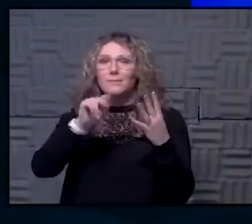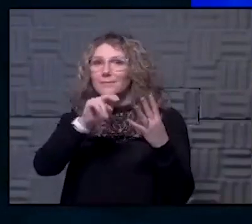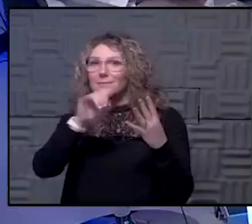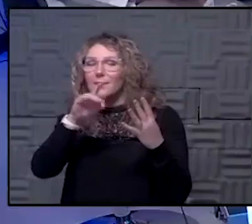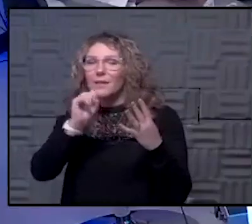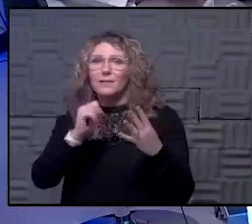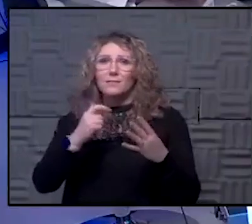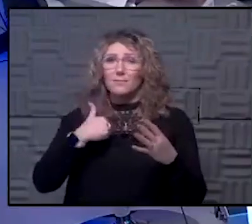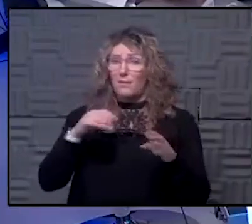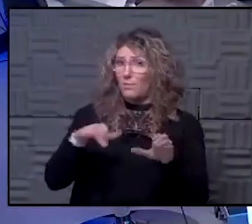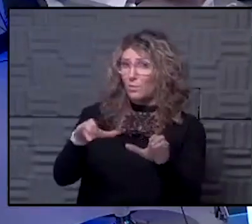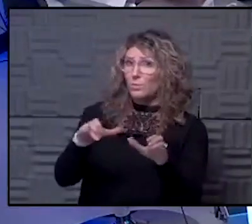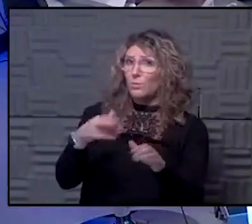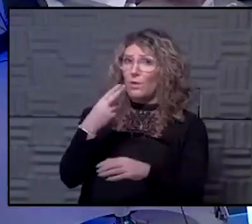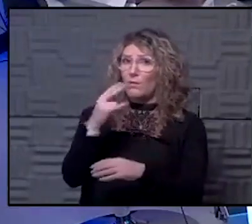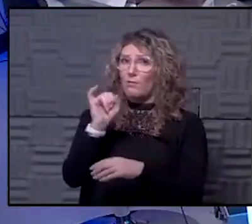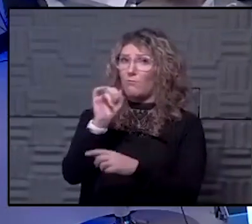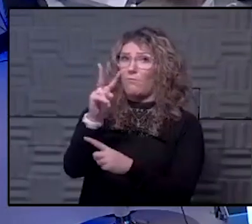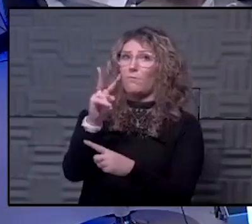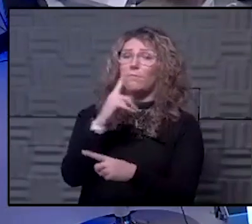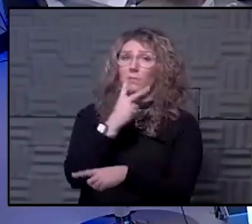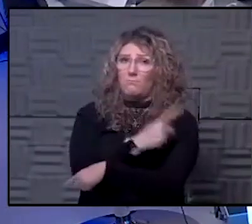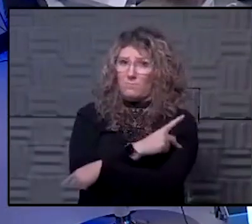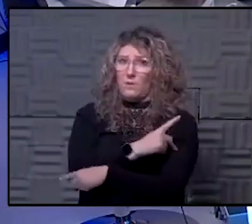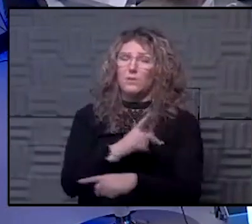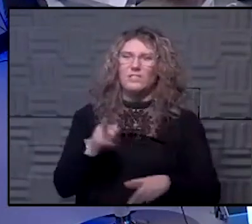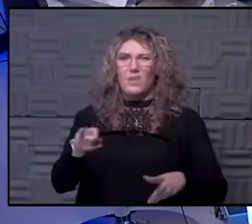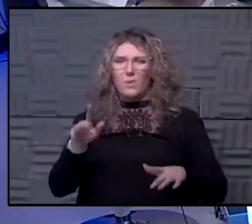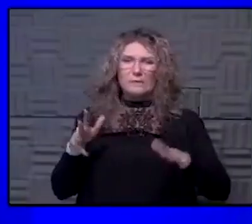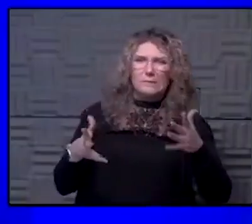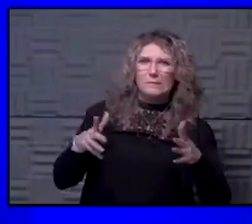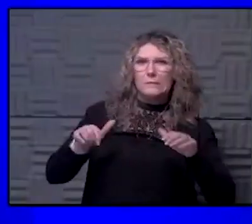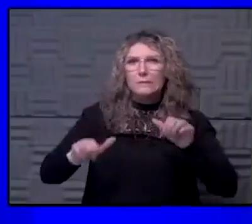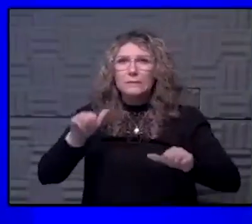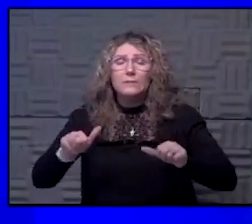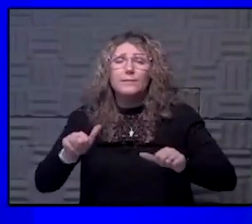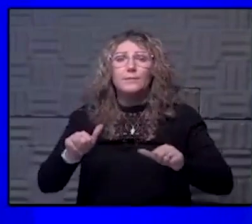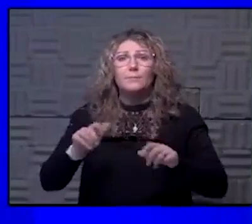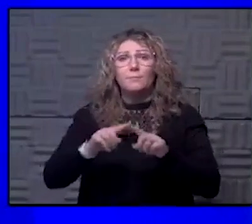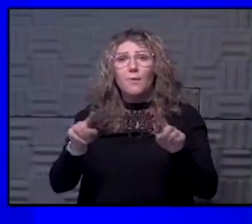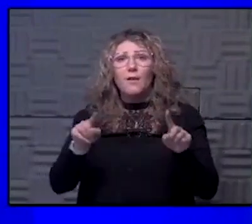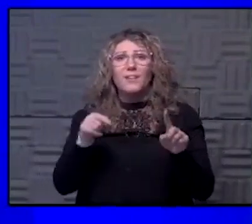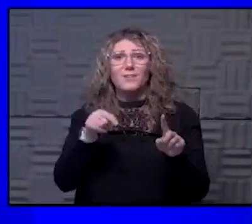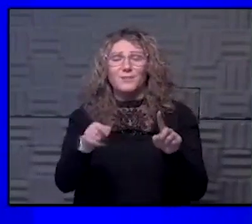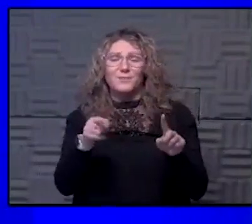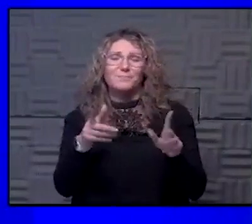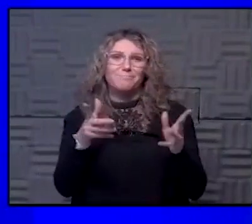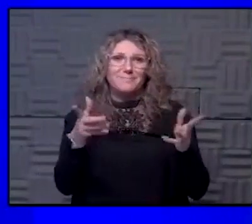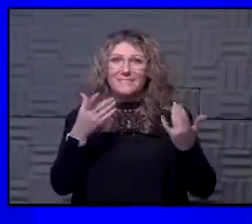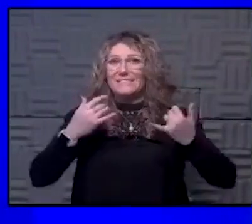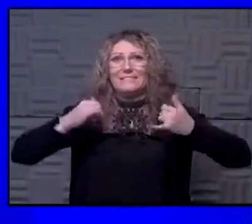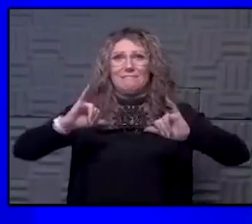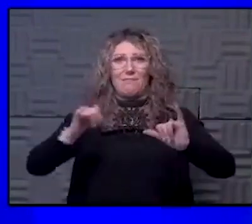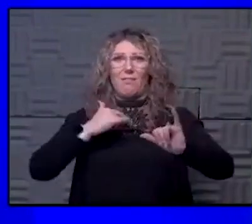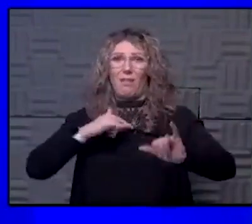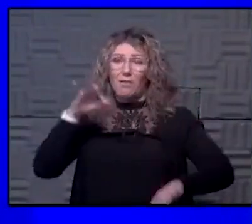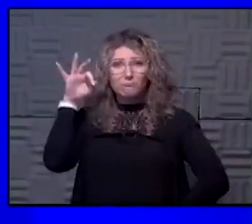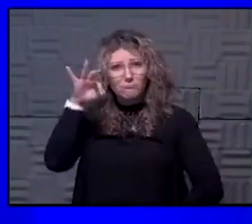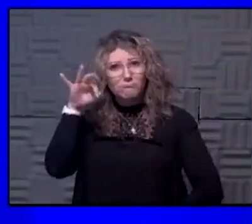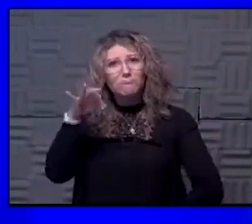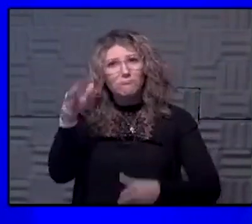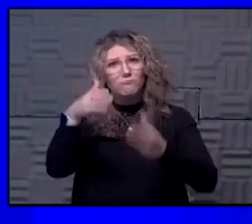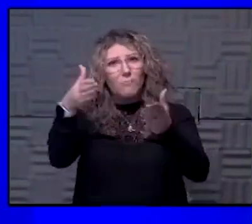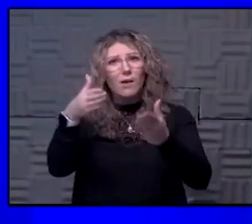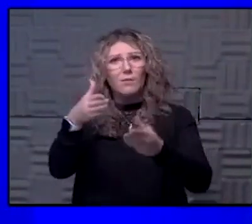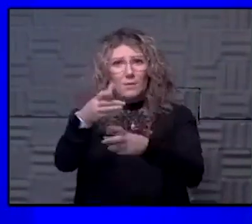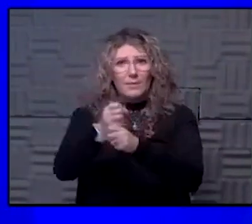HIV patients too, and some of them have hesitancy and reluctance, but it's still, I definitely recommend that they